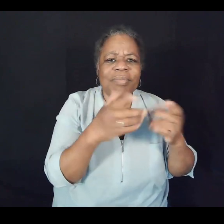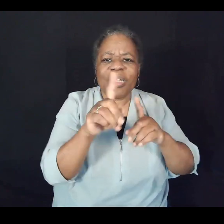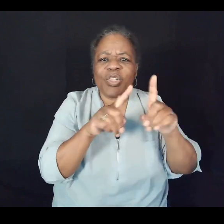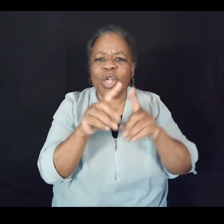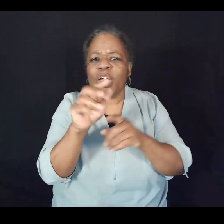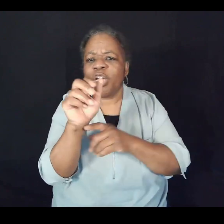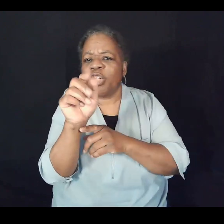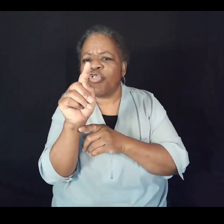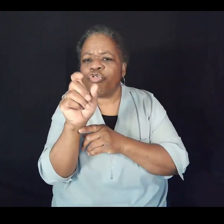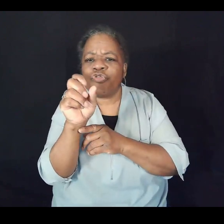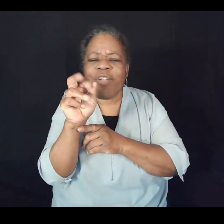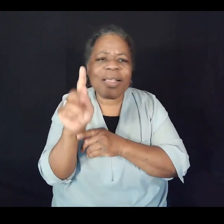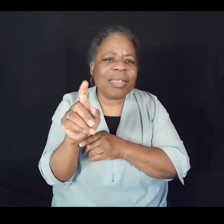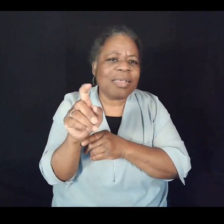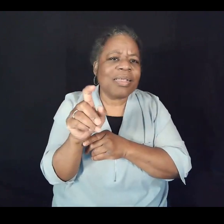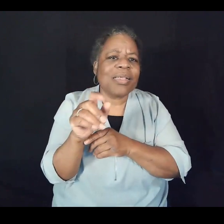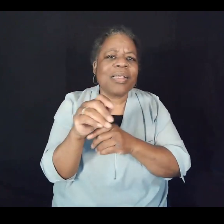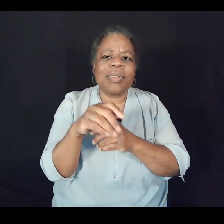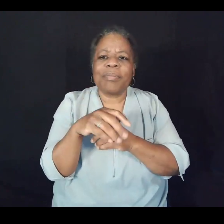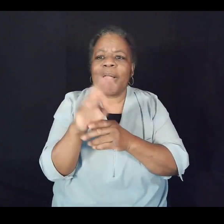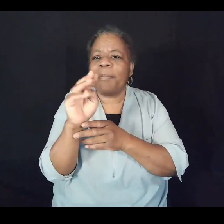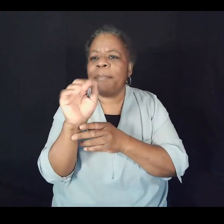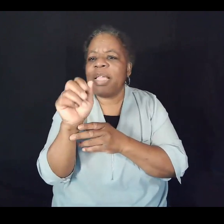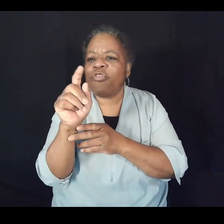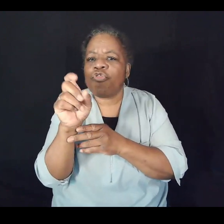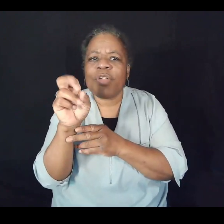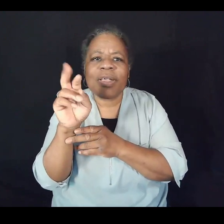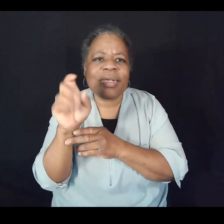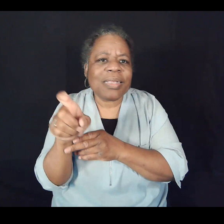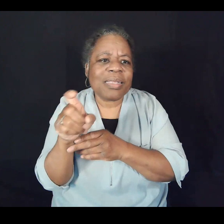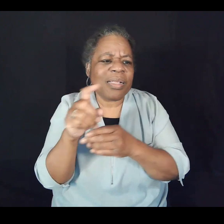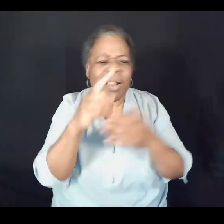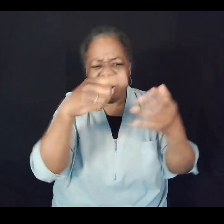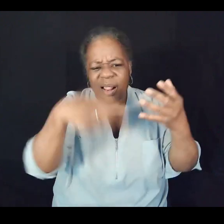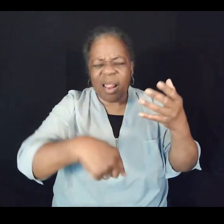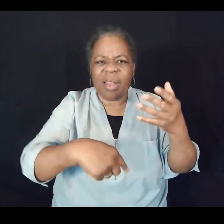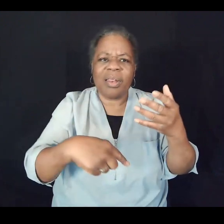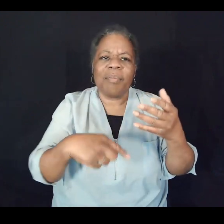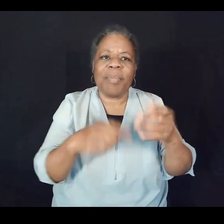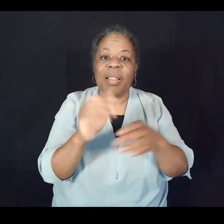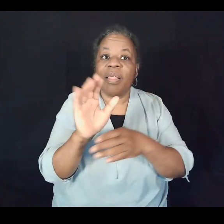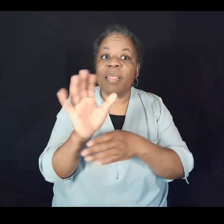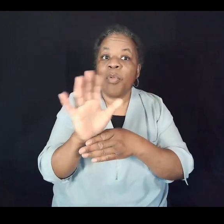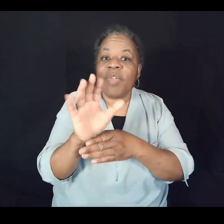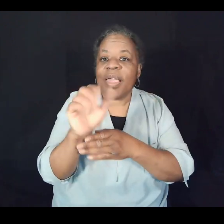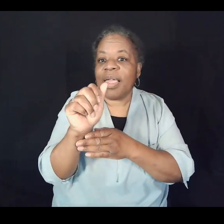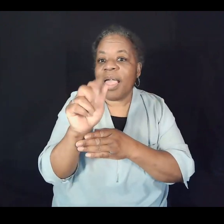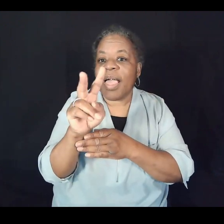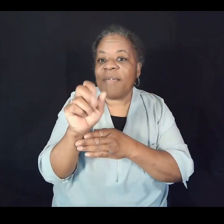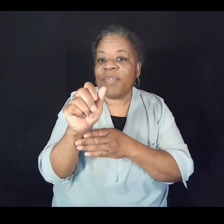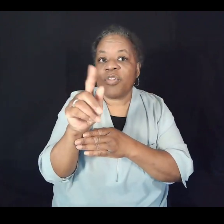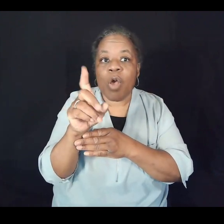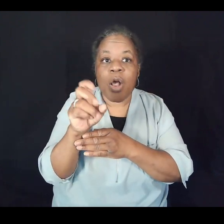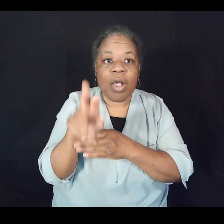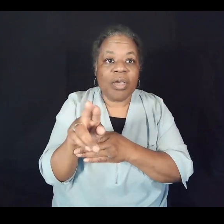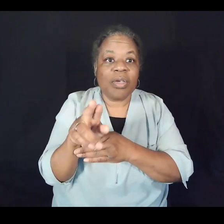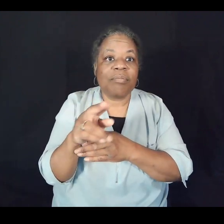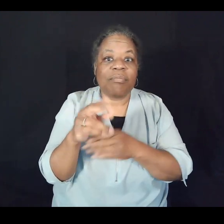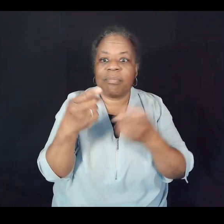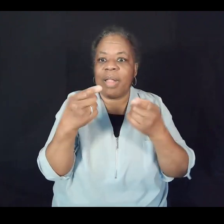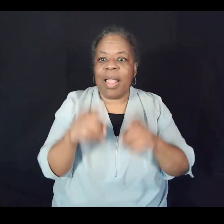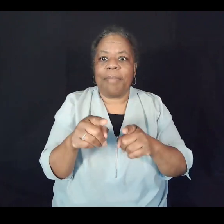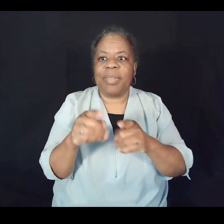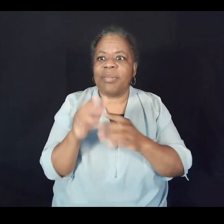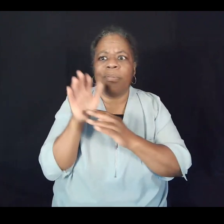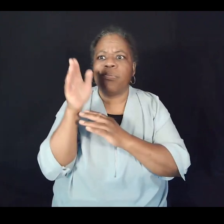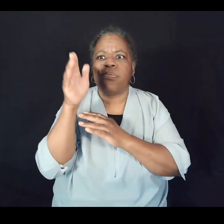Matrix. But the one that illustrates my point, I think, the easiest is the movie Avatar. That movie takes place 100 years from now